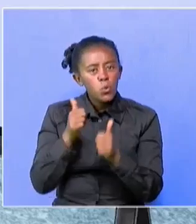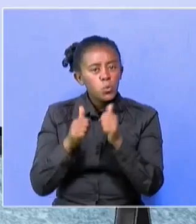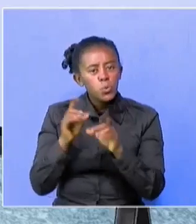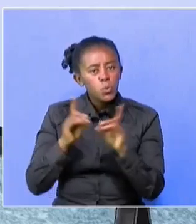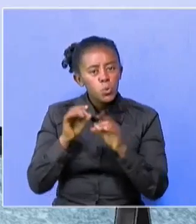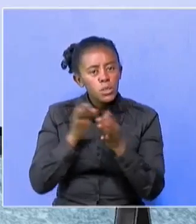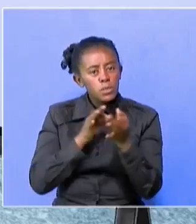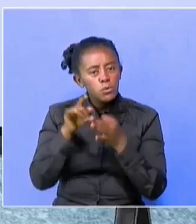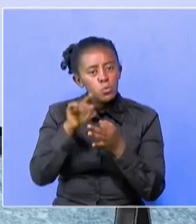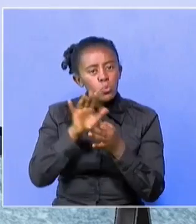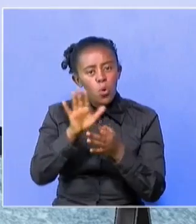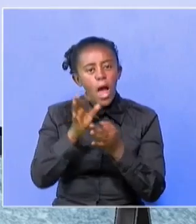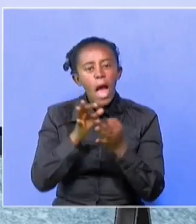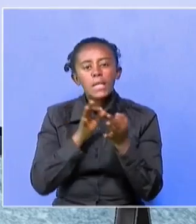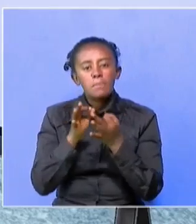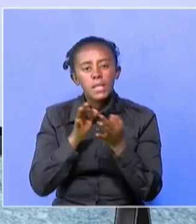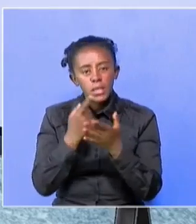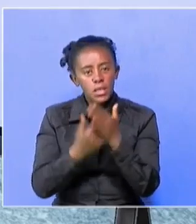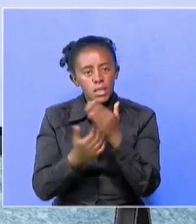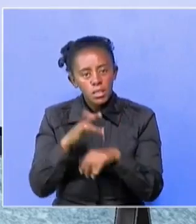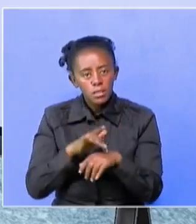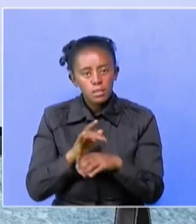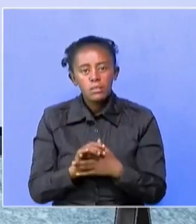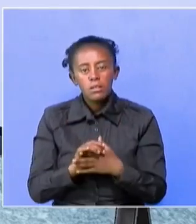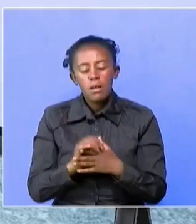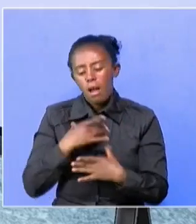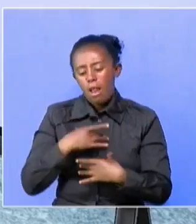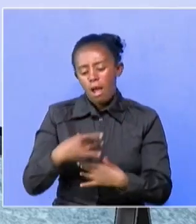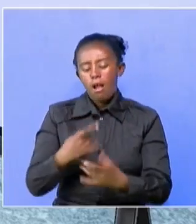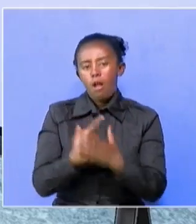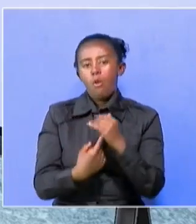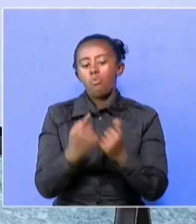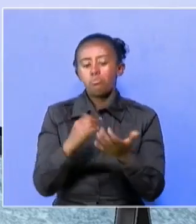express your agreement? I like study alone.